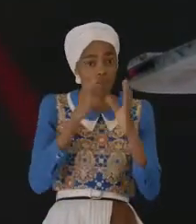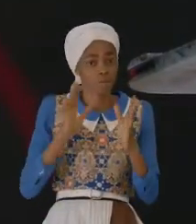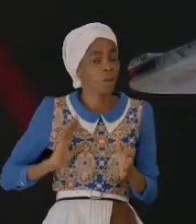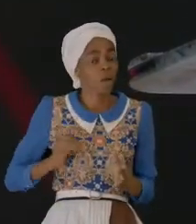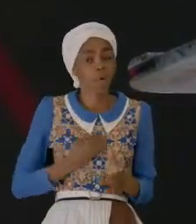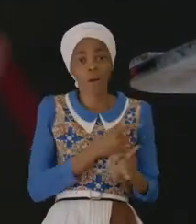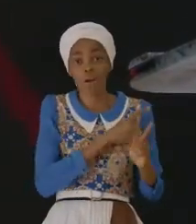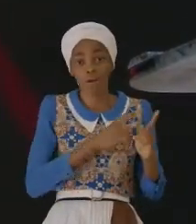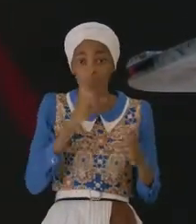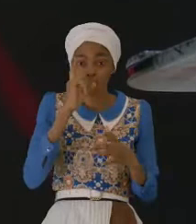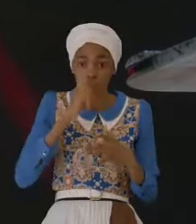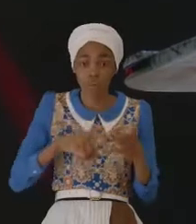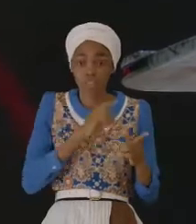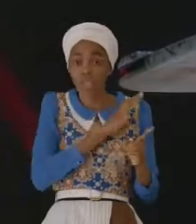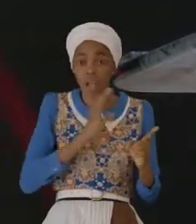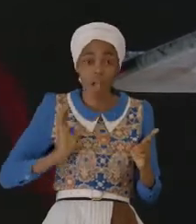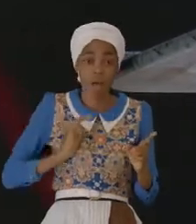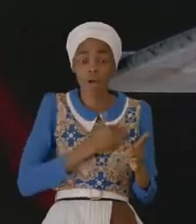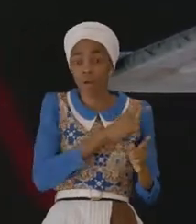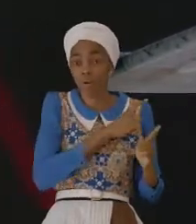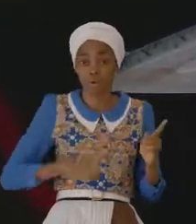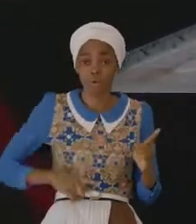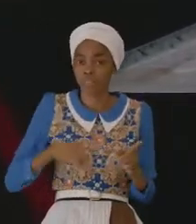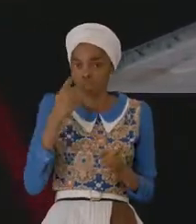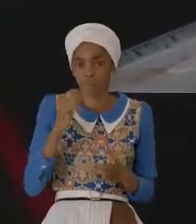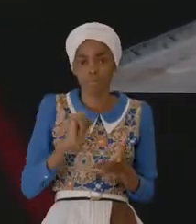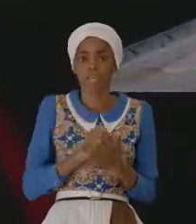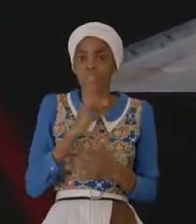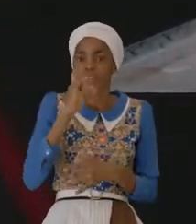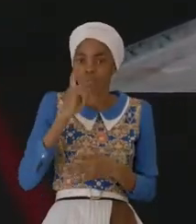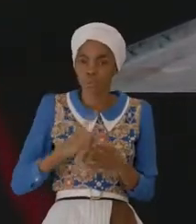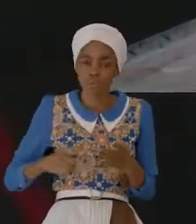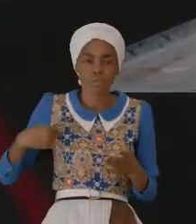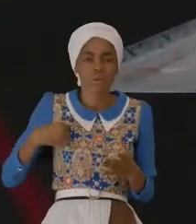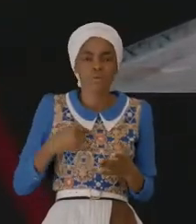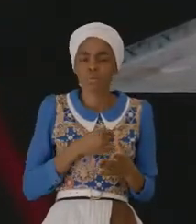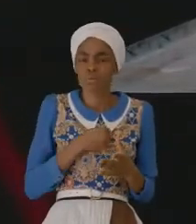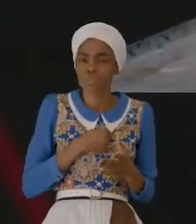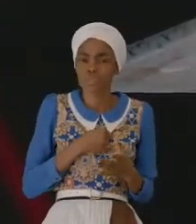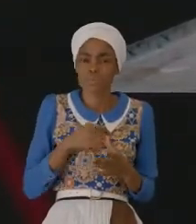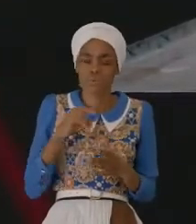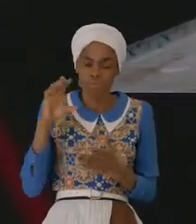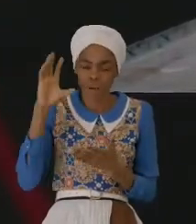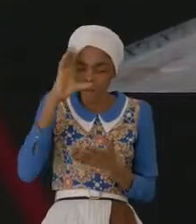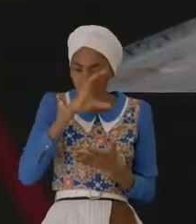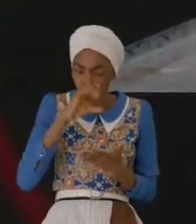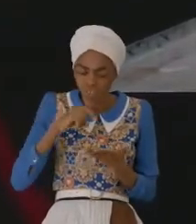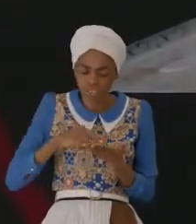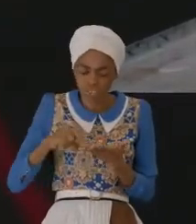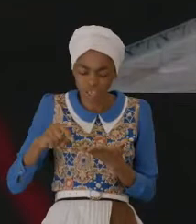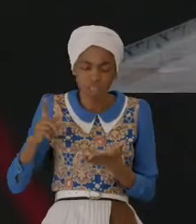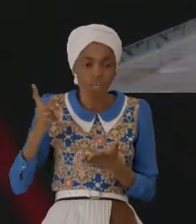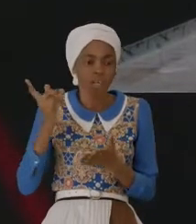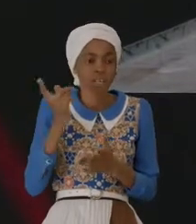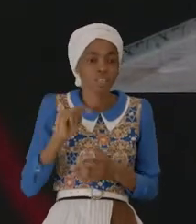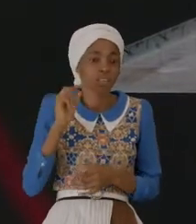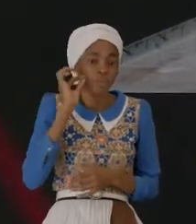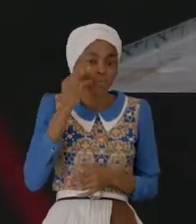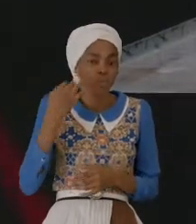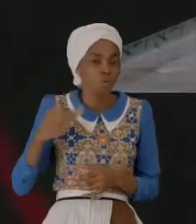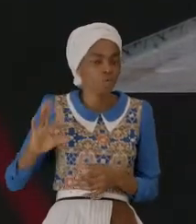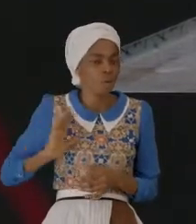said and so we need to watch The Fruit Of Our Lives the fruit of our ministry